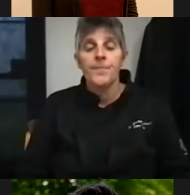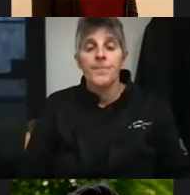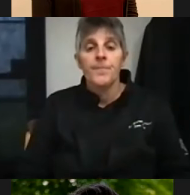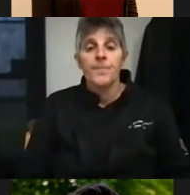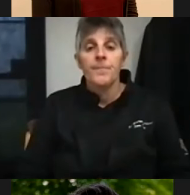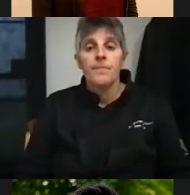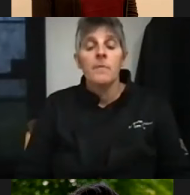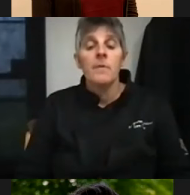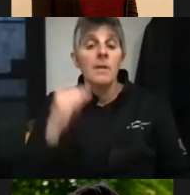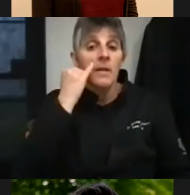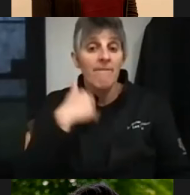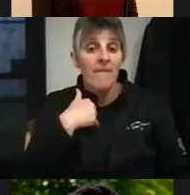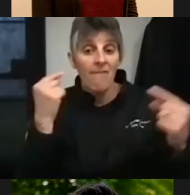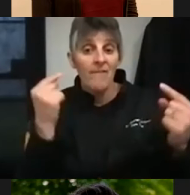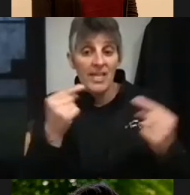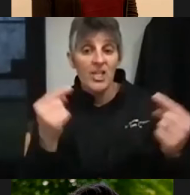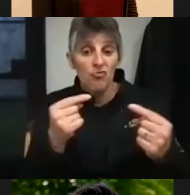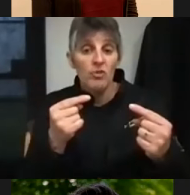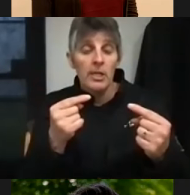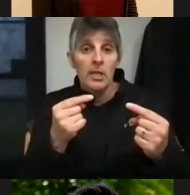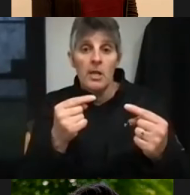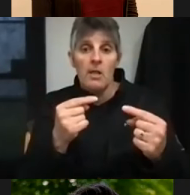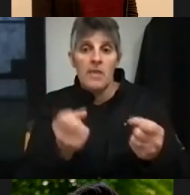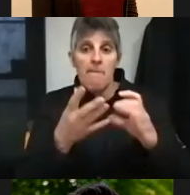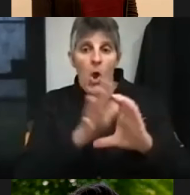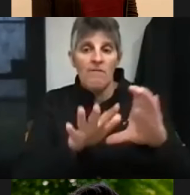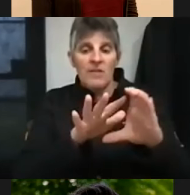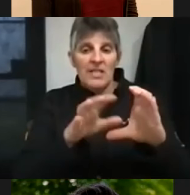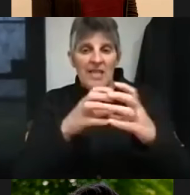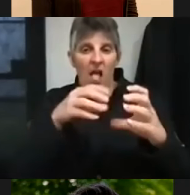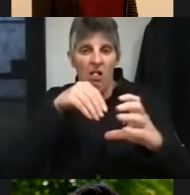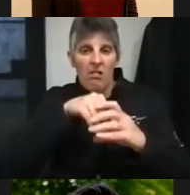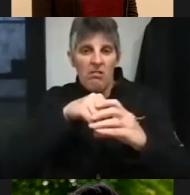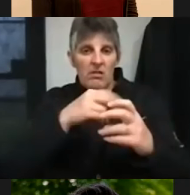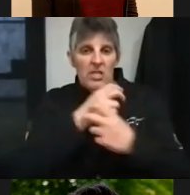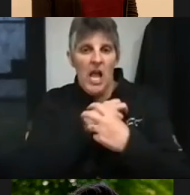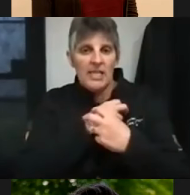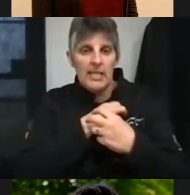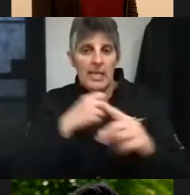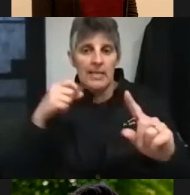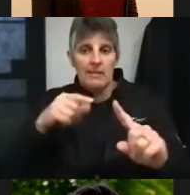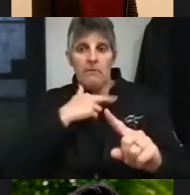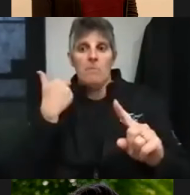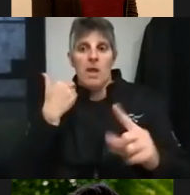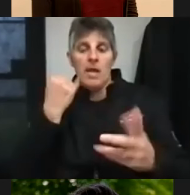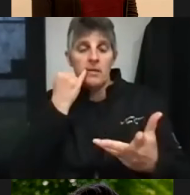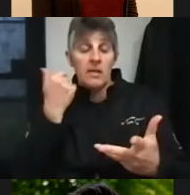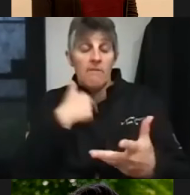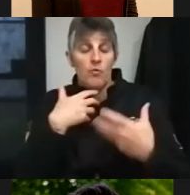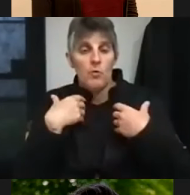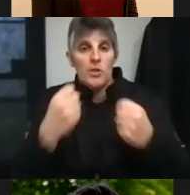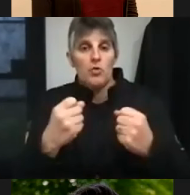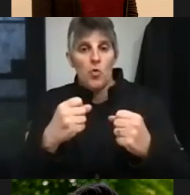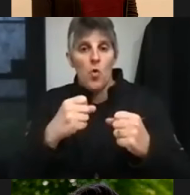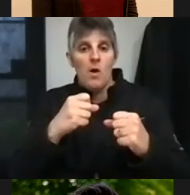When there is an injury, the excitotoxicity, this signaling pathway is compromised. If we restore the signaling